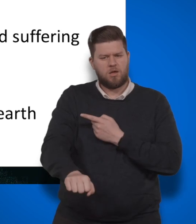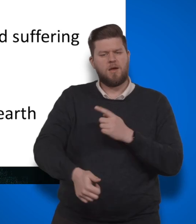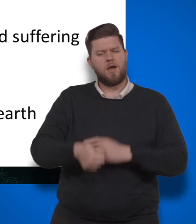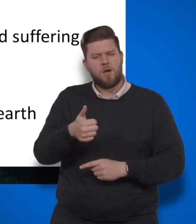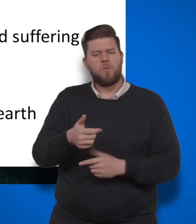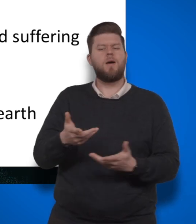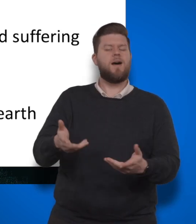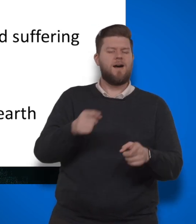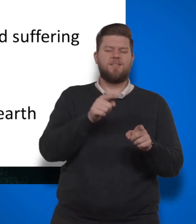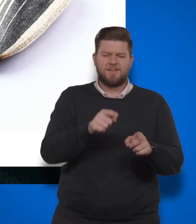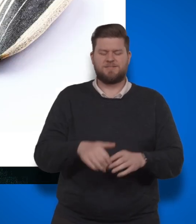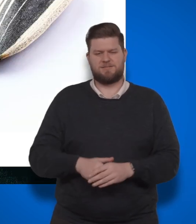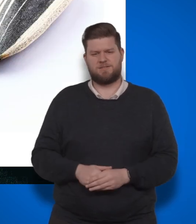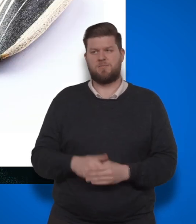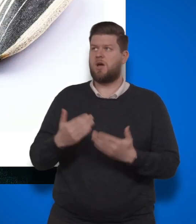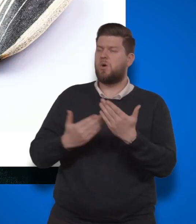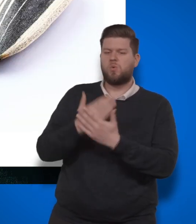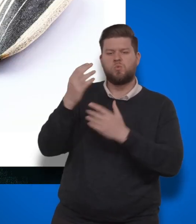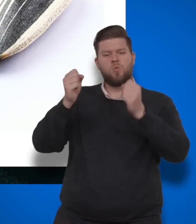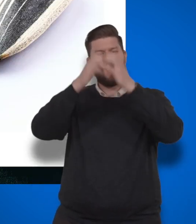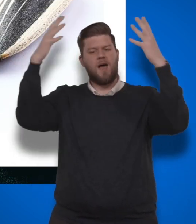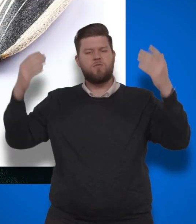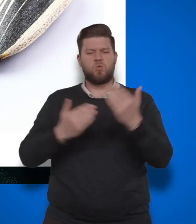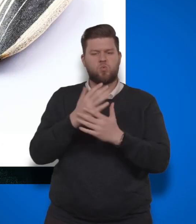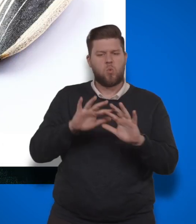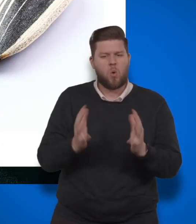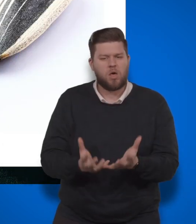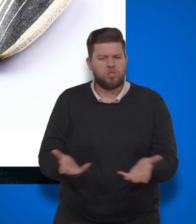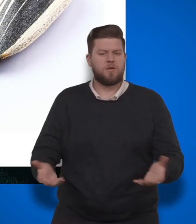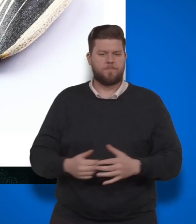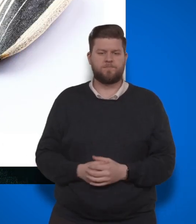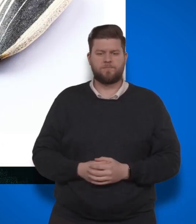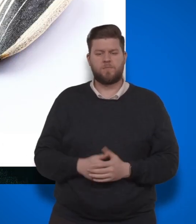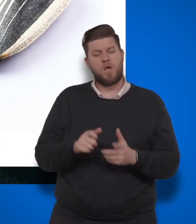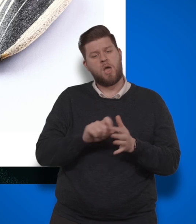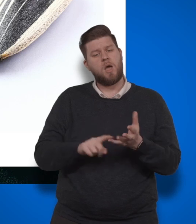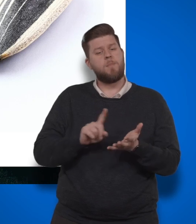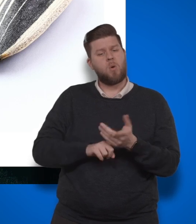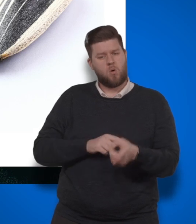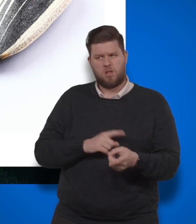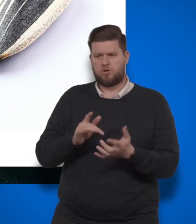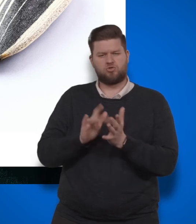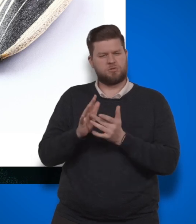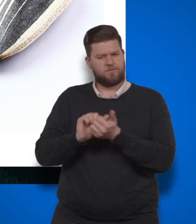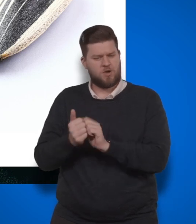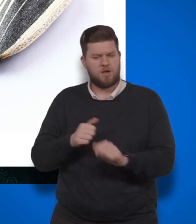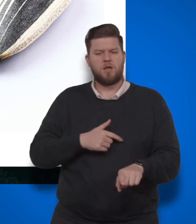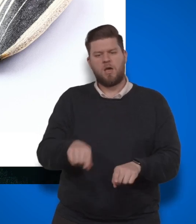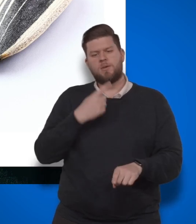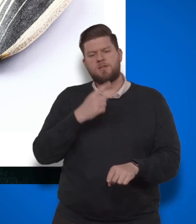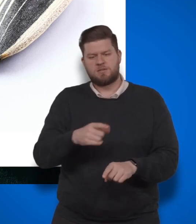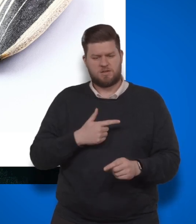of the new heaven and the new earth. The Apostle Paul uses the analogy of a seed and the future flower. Our current bodies are like